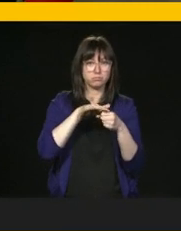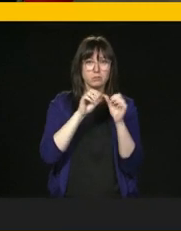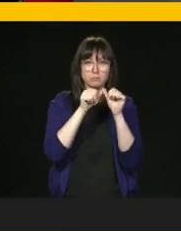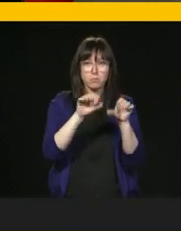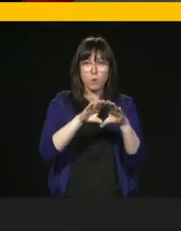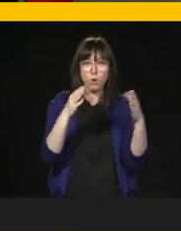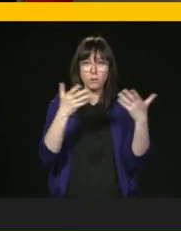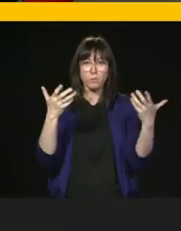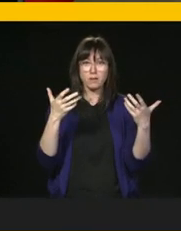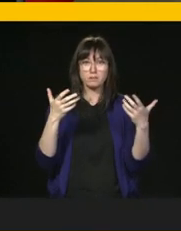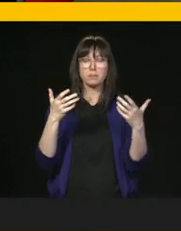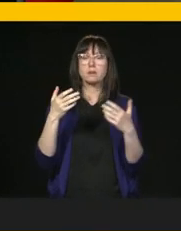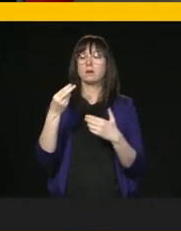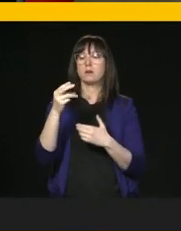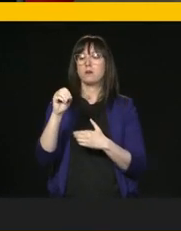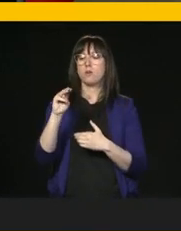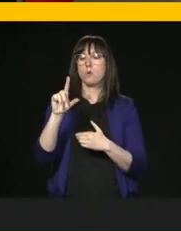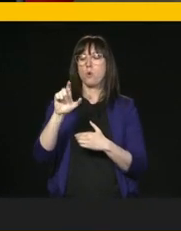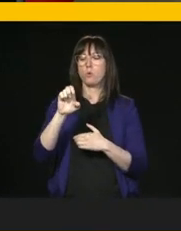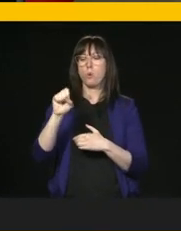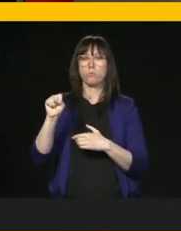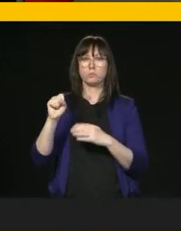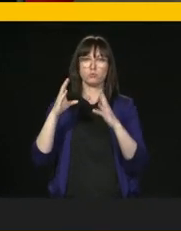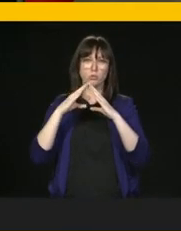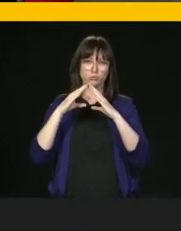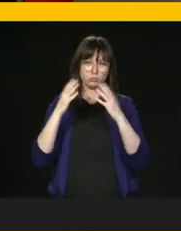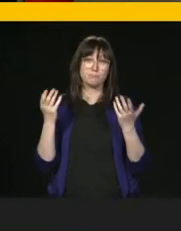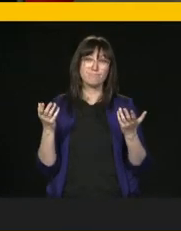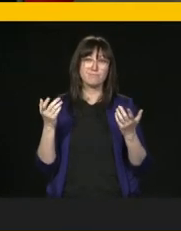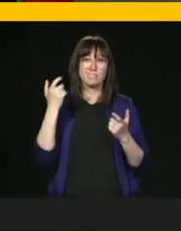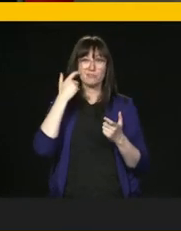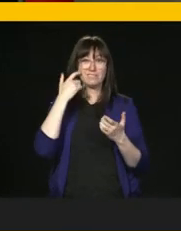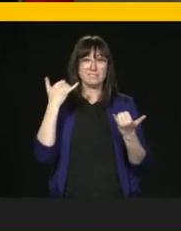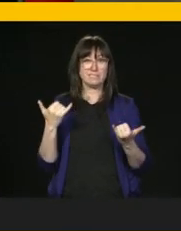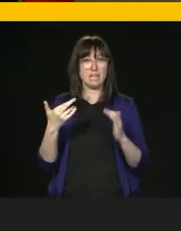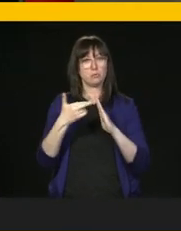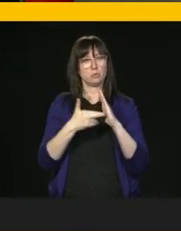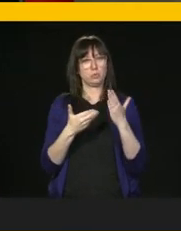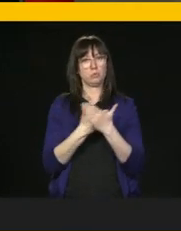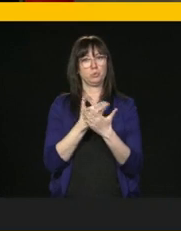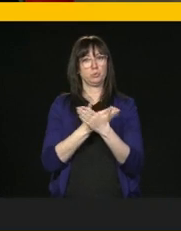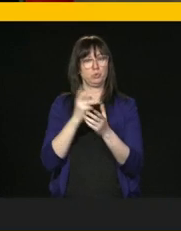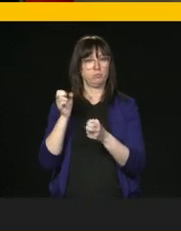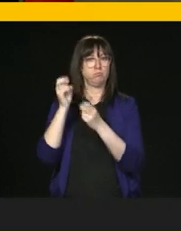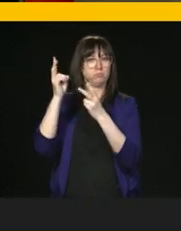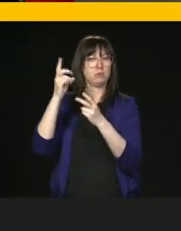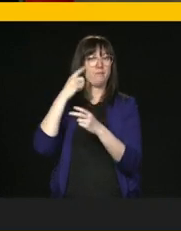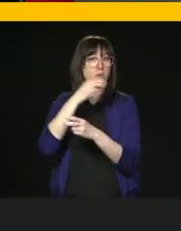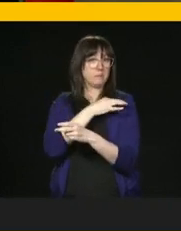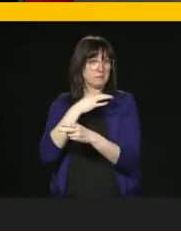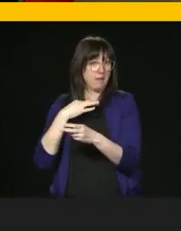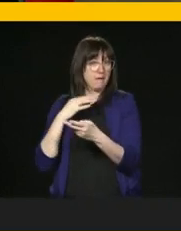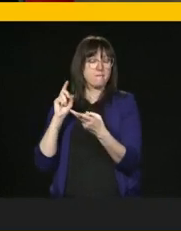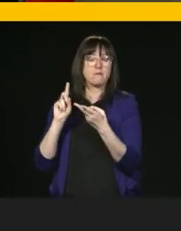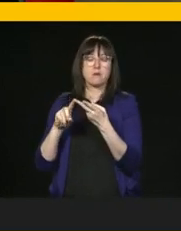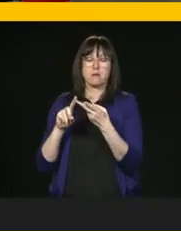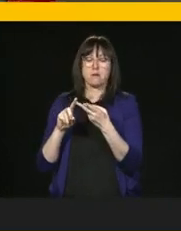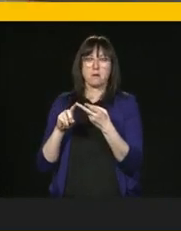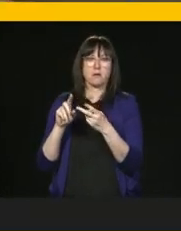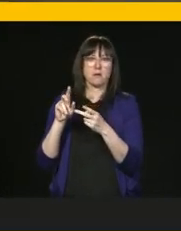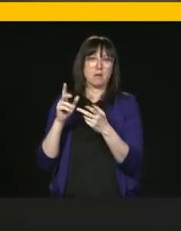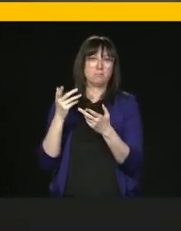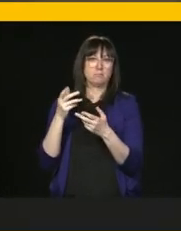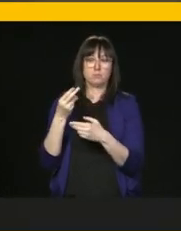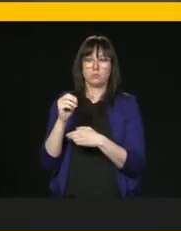And just today, there were guidelines posted for employees and for homeless shelters to protect their staff and